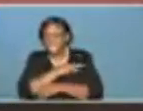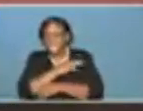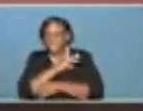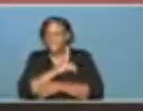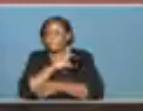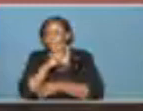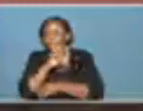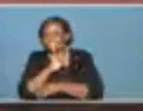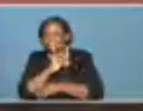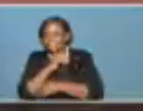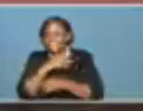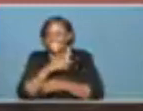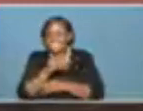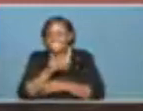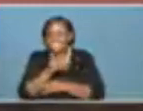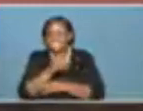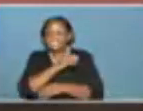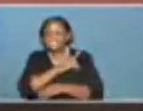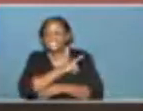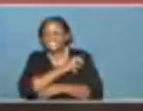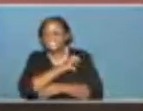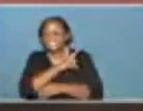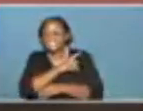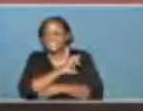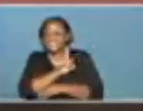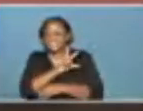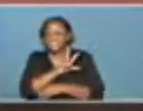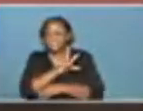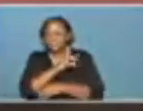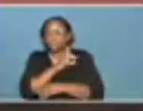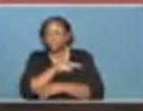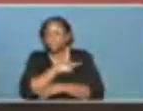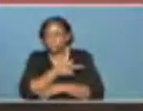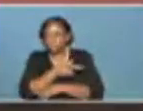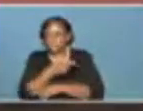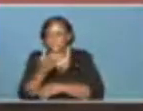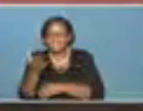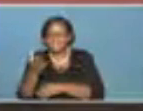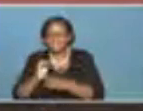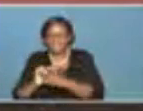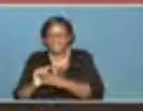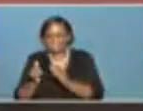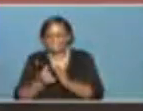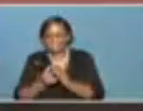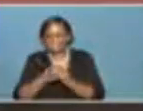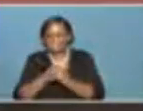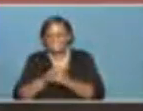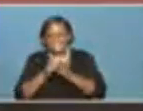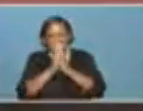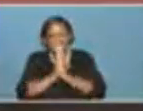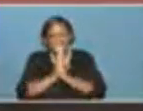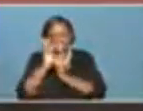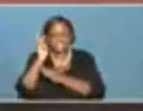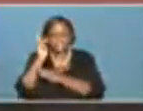Ambassador Devin Rule, and Bishop Denzel Rule is, of course, moderating the event. He led off asking the pastors